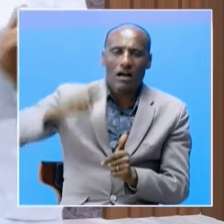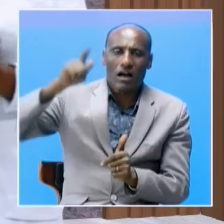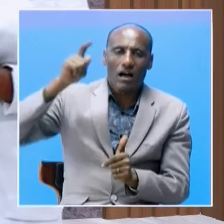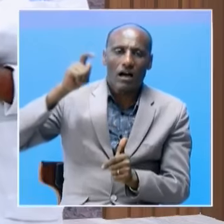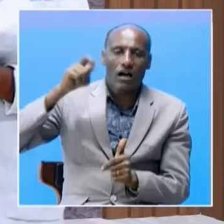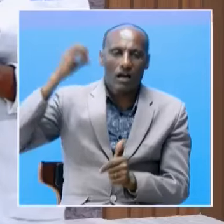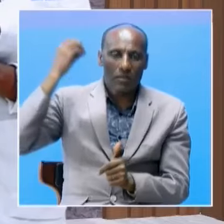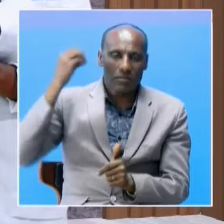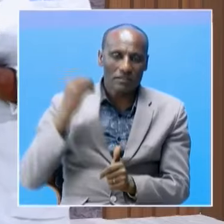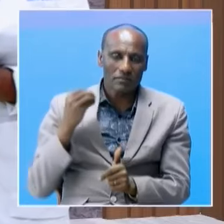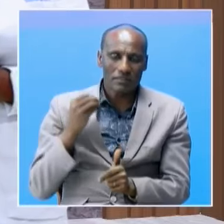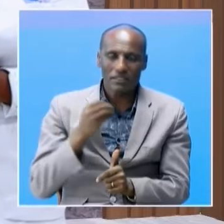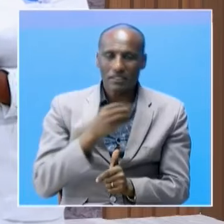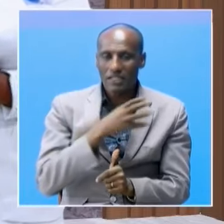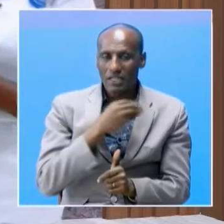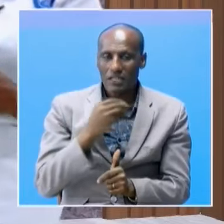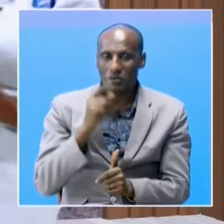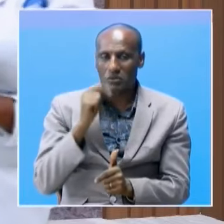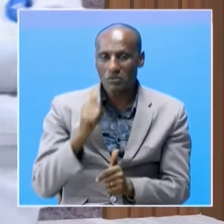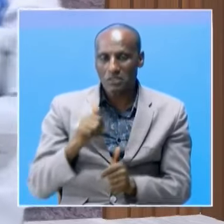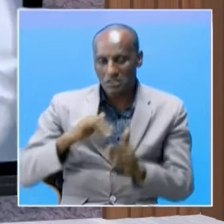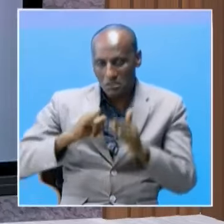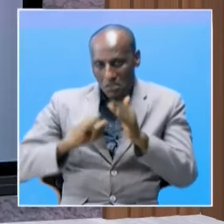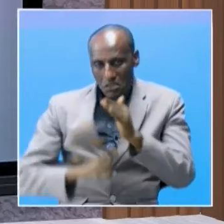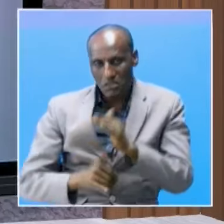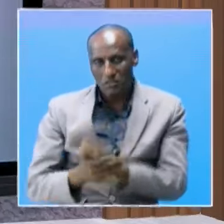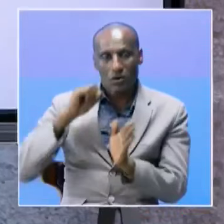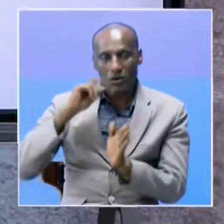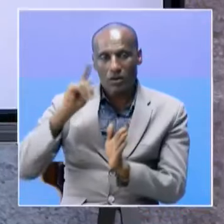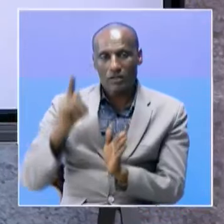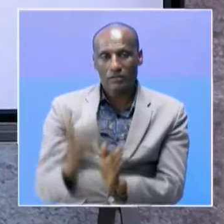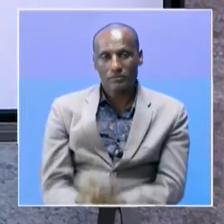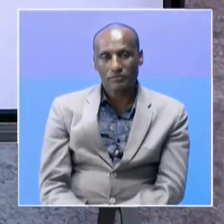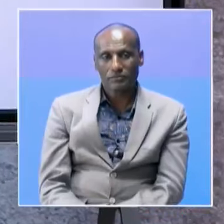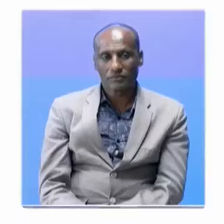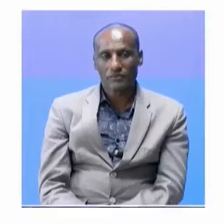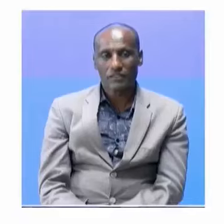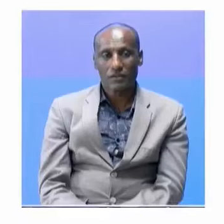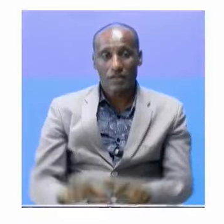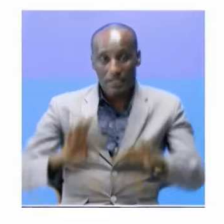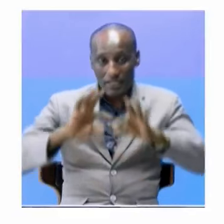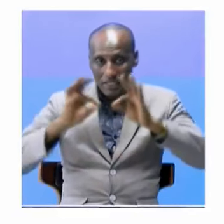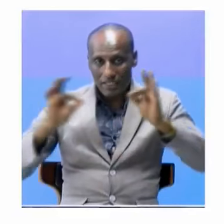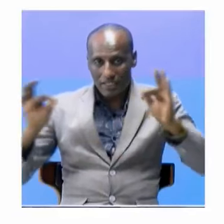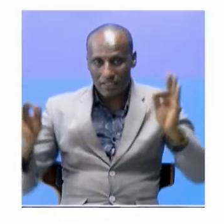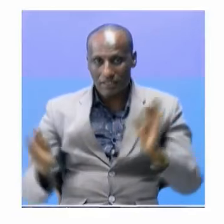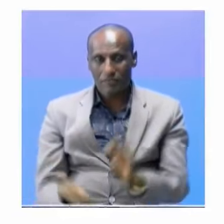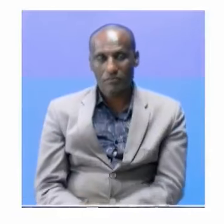an expectation. Okay? Good. Okay. Look at this sentence.